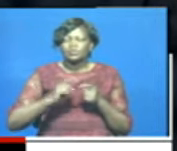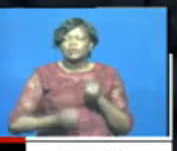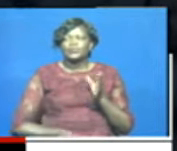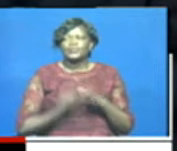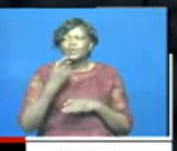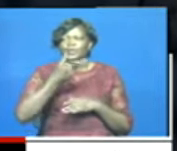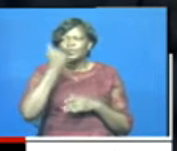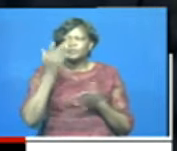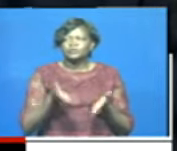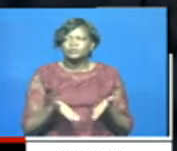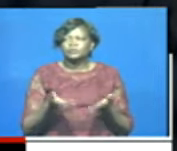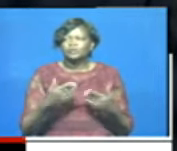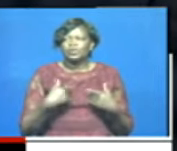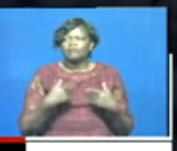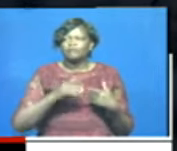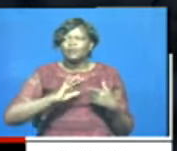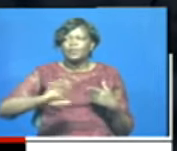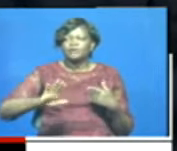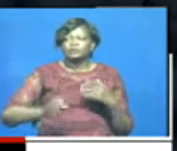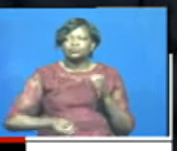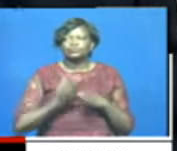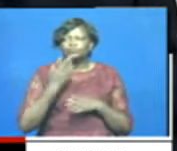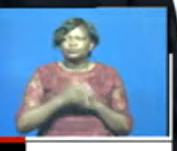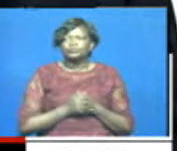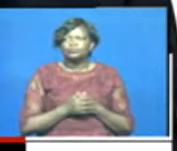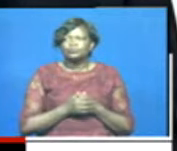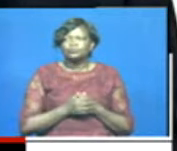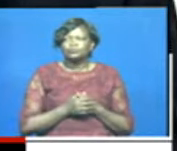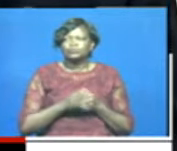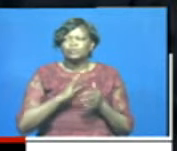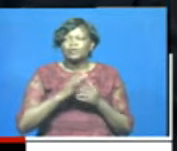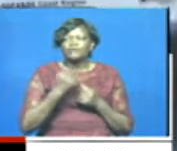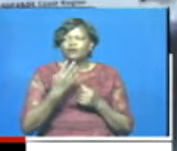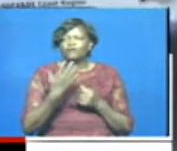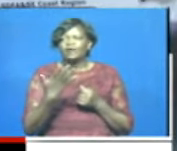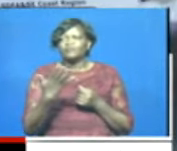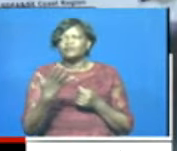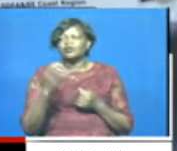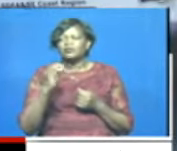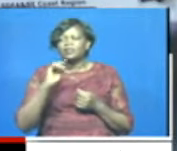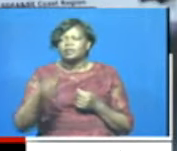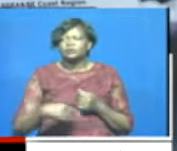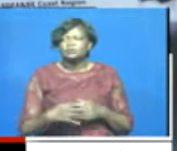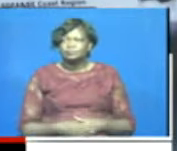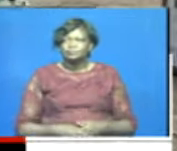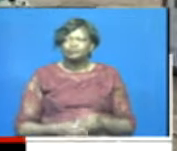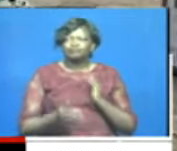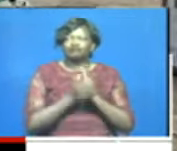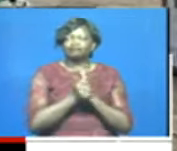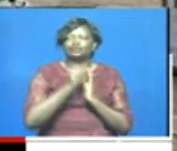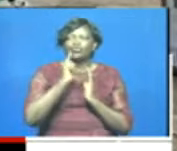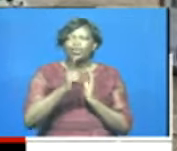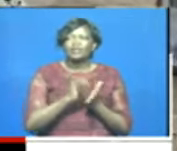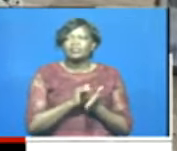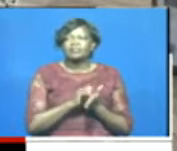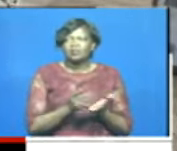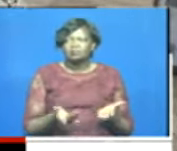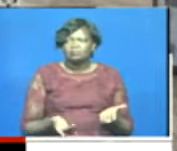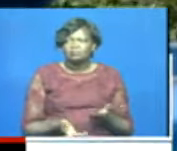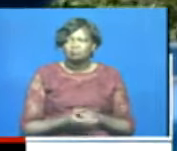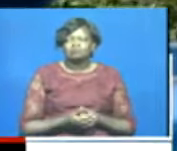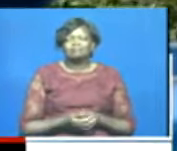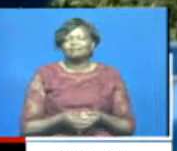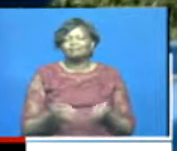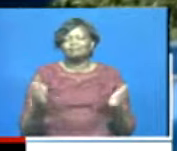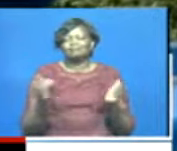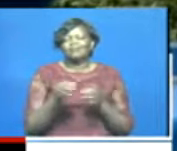Because right now we have a deficit in production, almost 400,000 or 500,000. Experts are warning that the threat to small-scale fishing